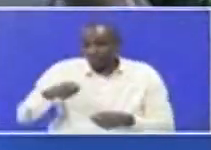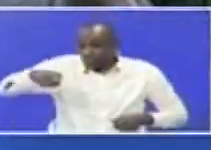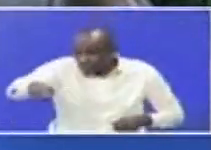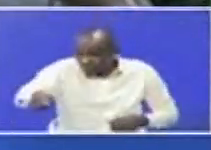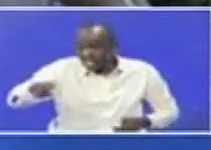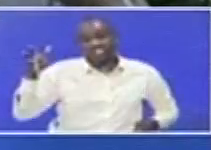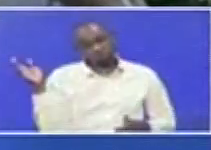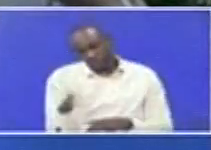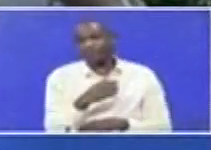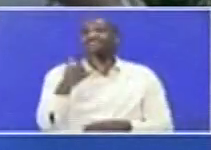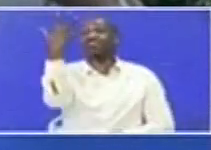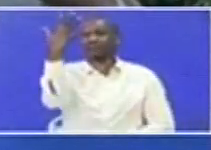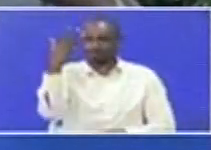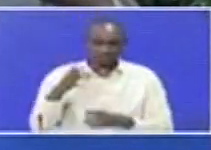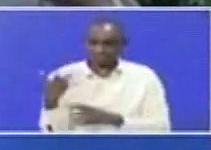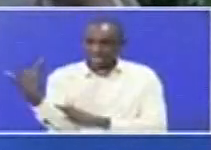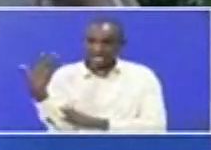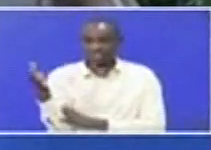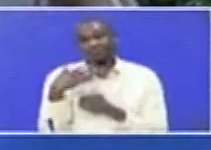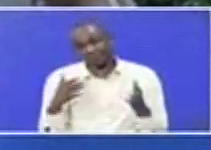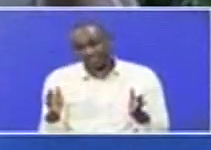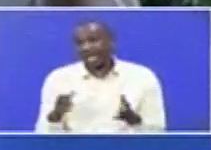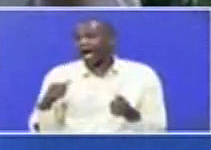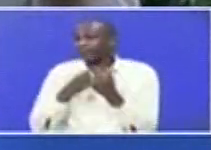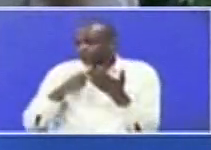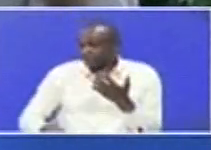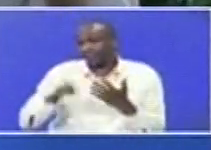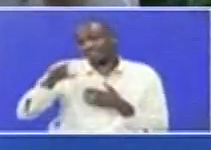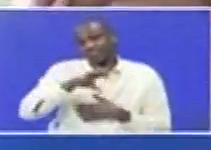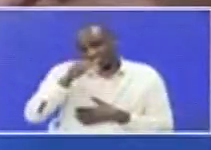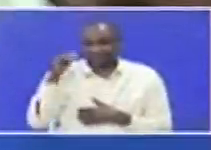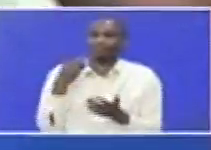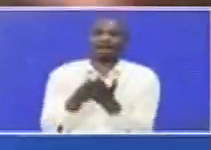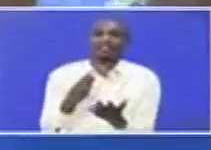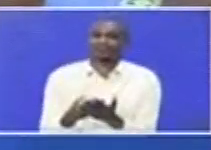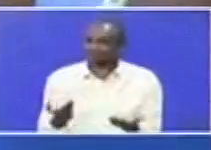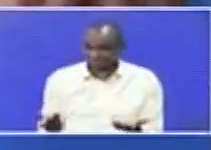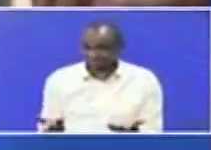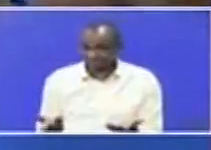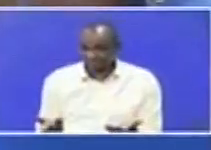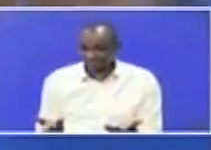His predicament precipitated by an alleged act of embezzlement.